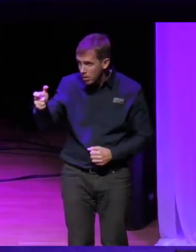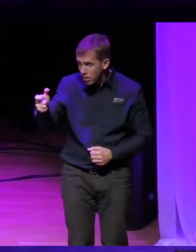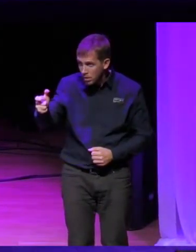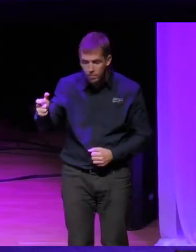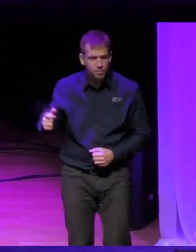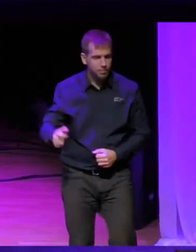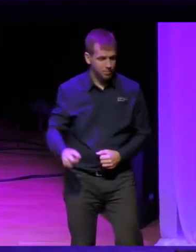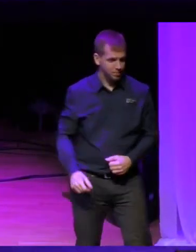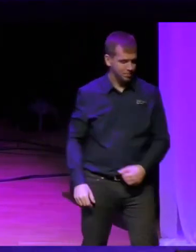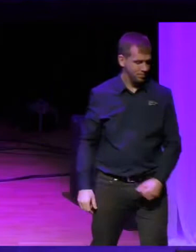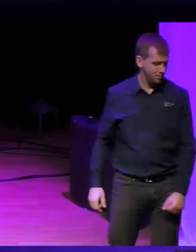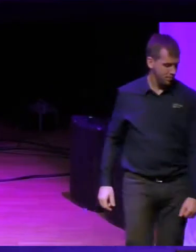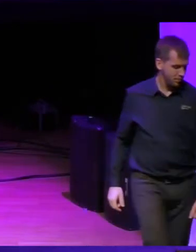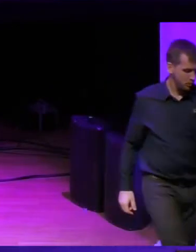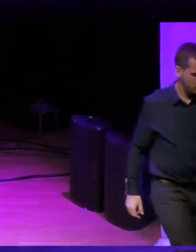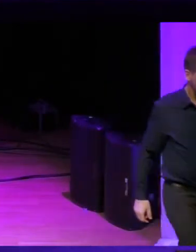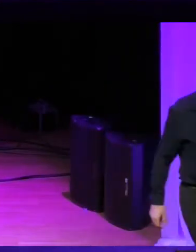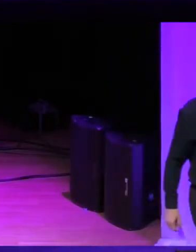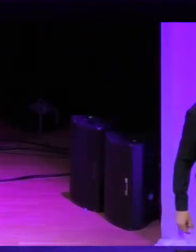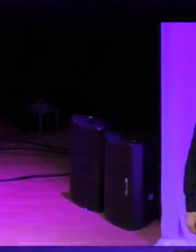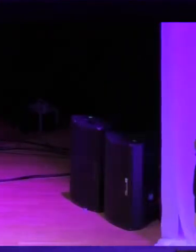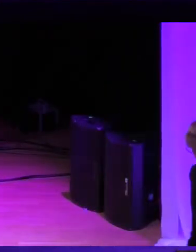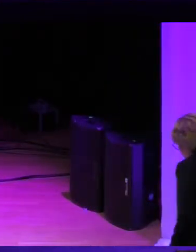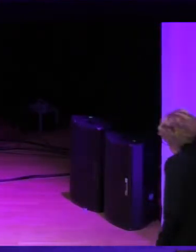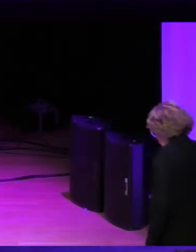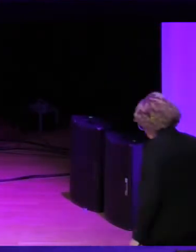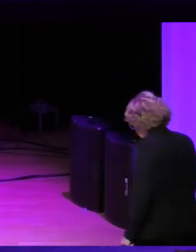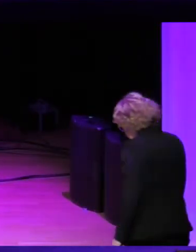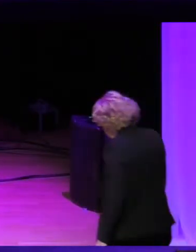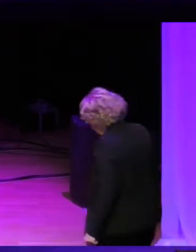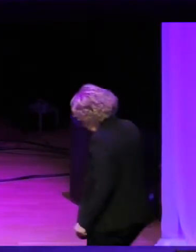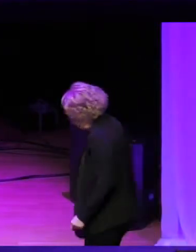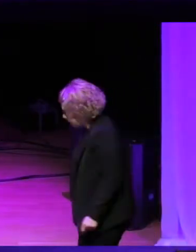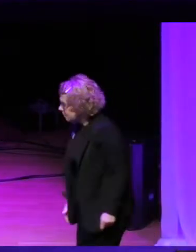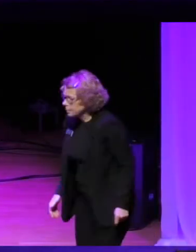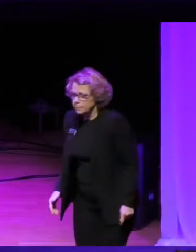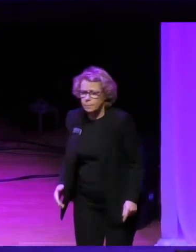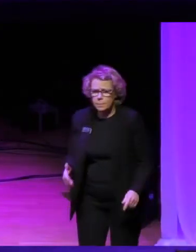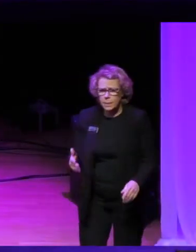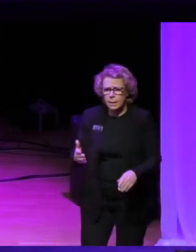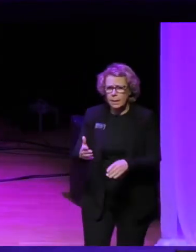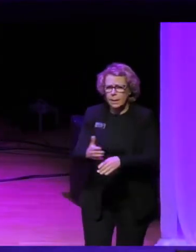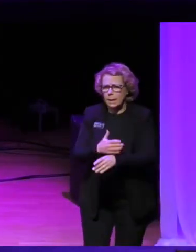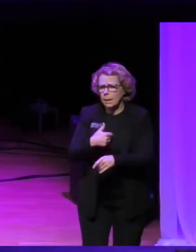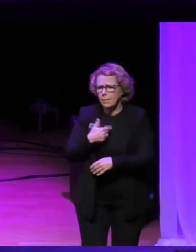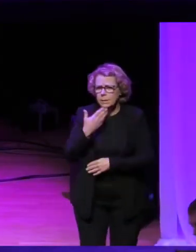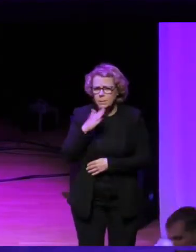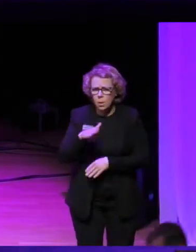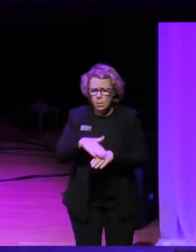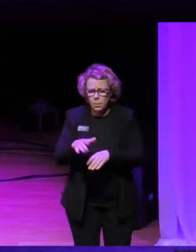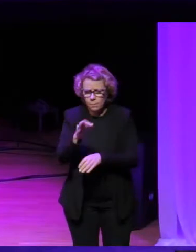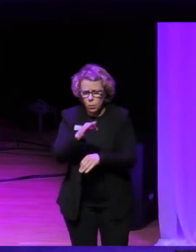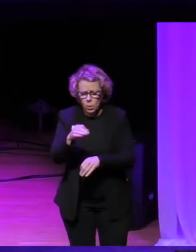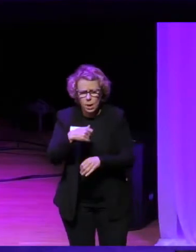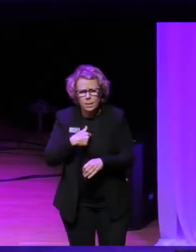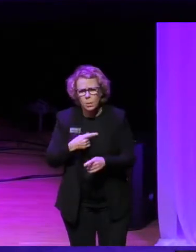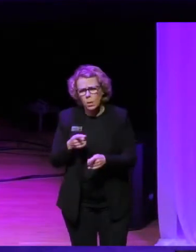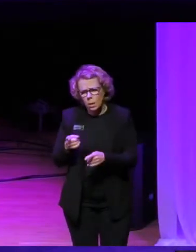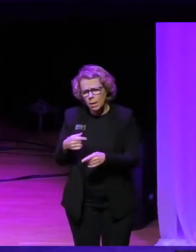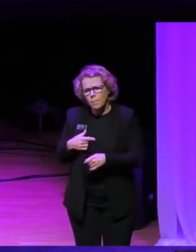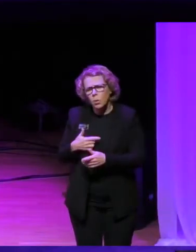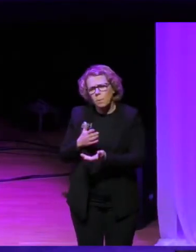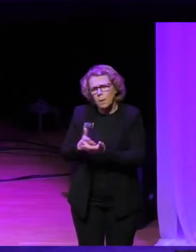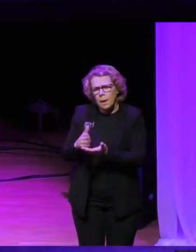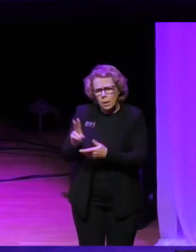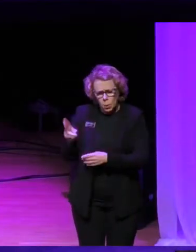Before Shan asks that question, can you say, because from what you tell us, there seems to be quite clear